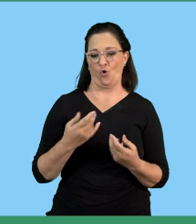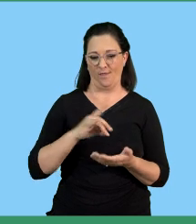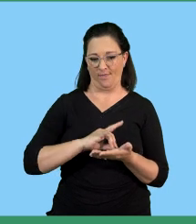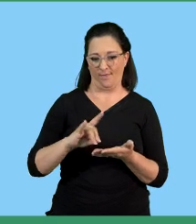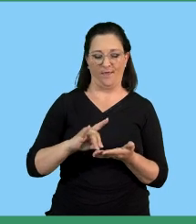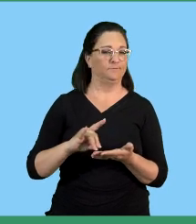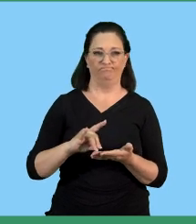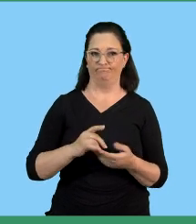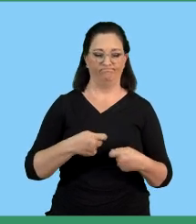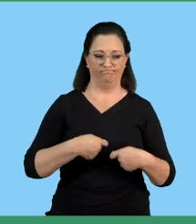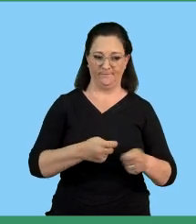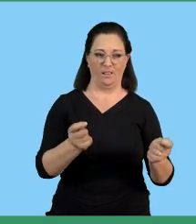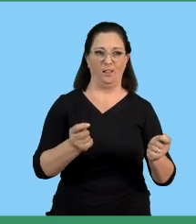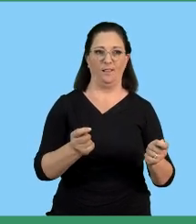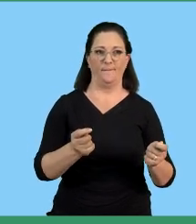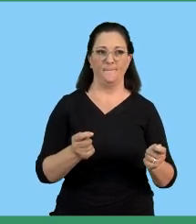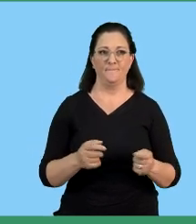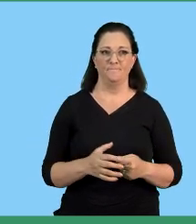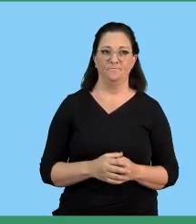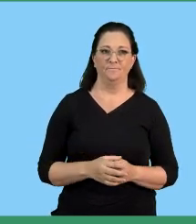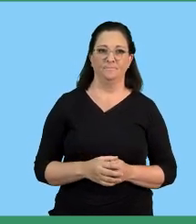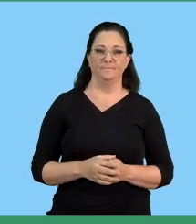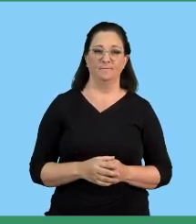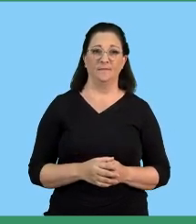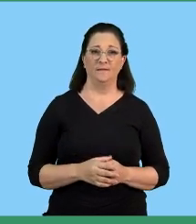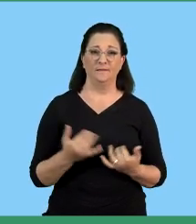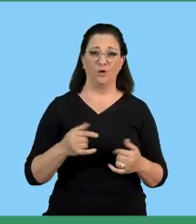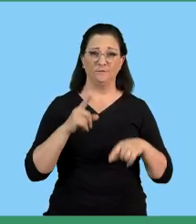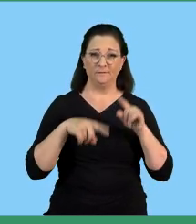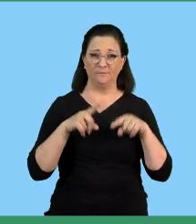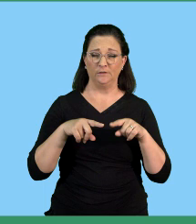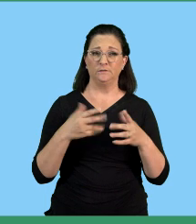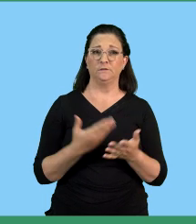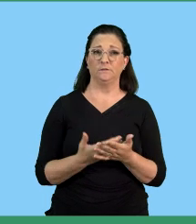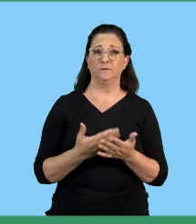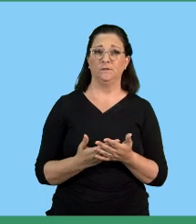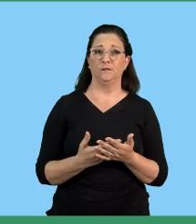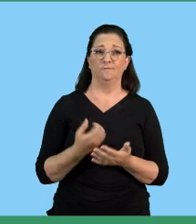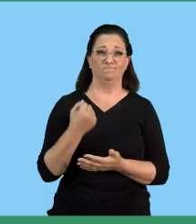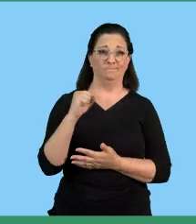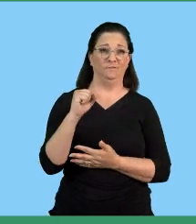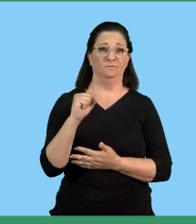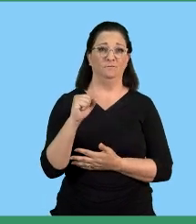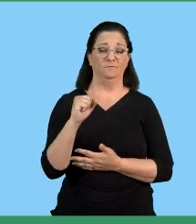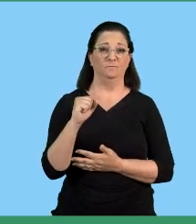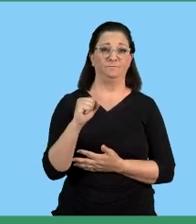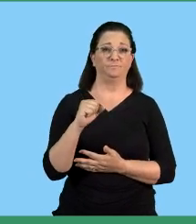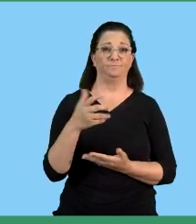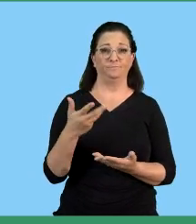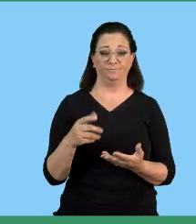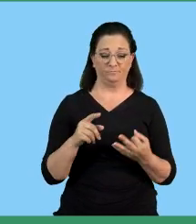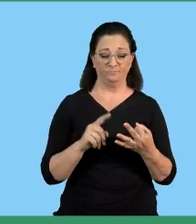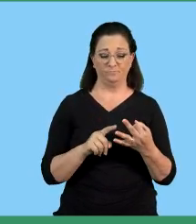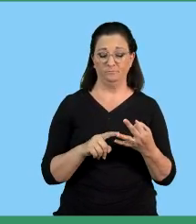here. Business will first implement divestiture, like I said, that is the first one, and then